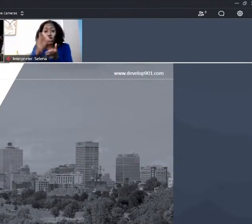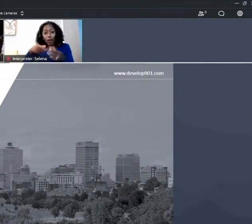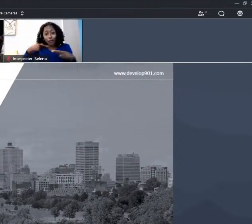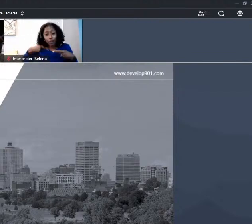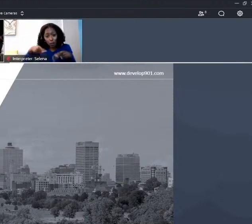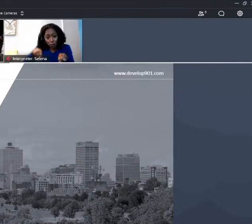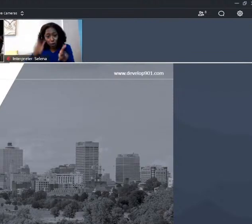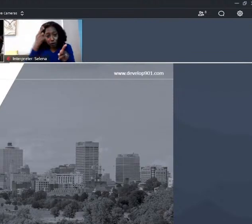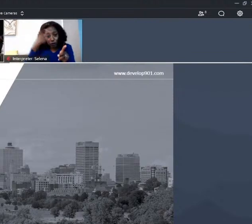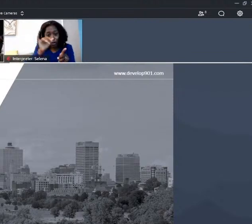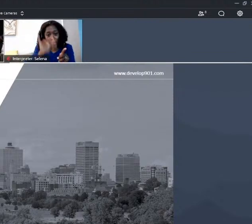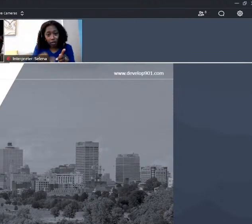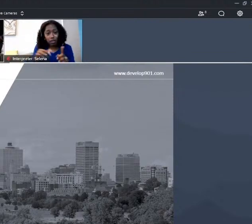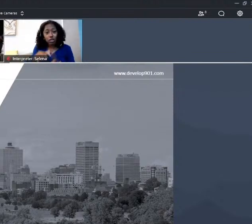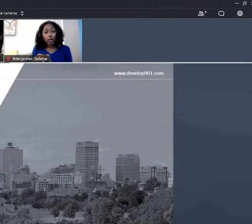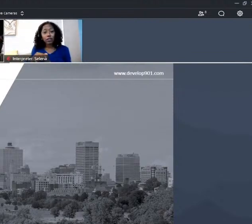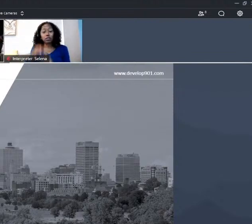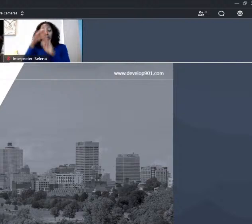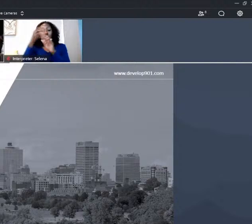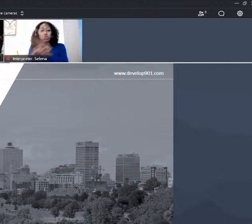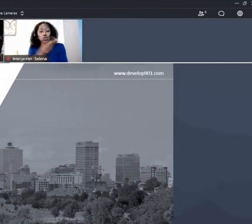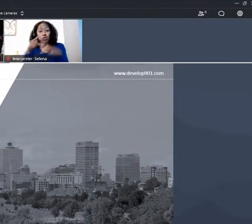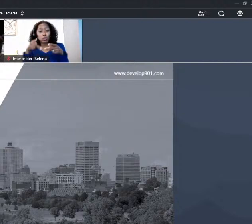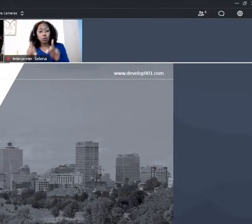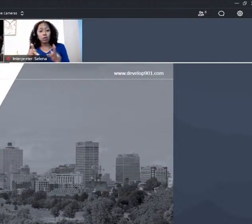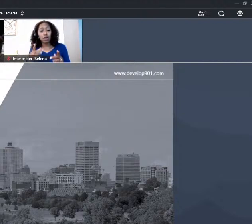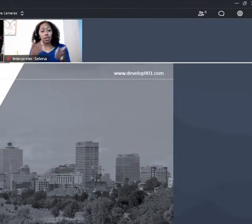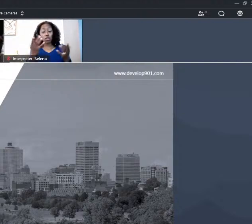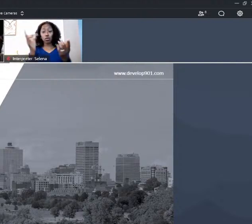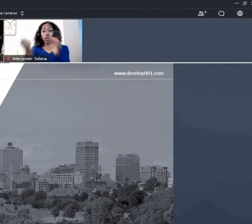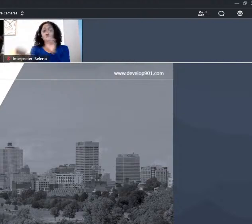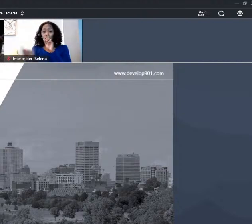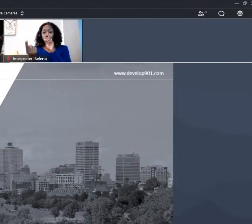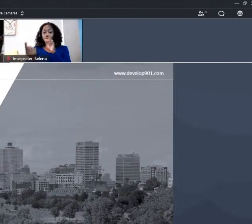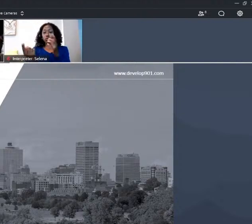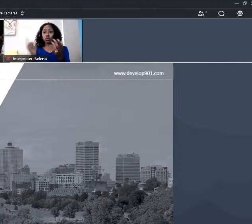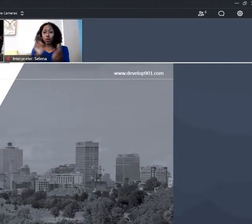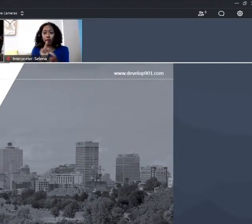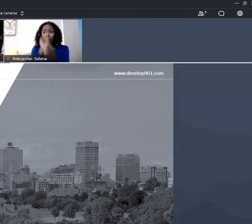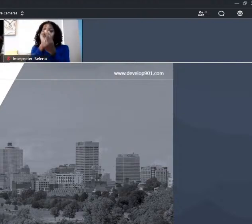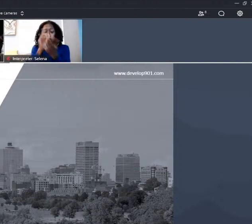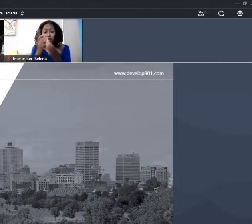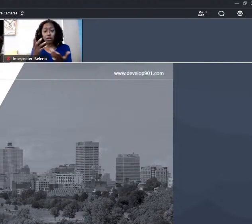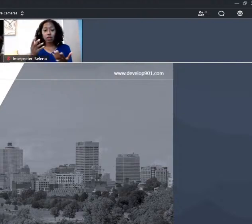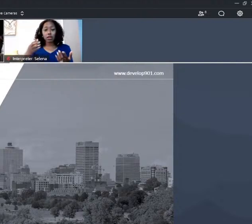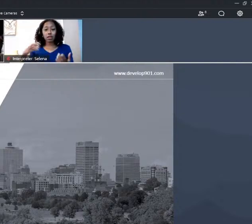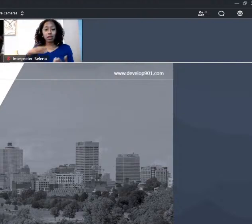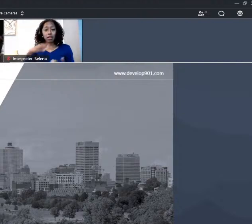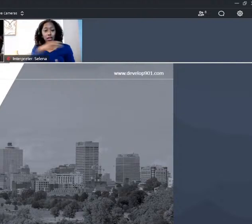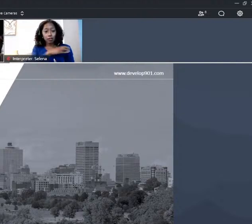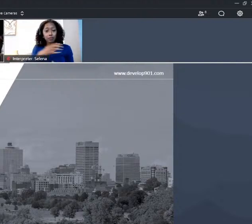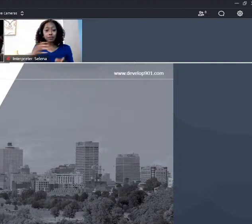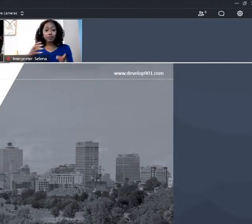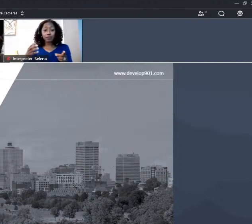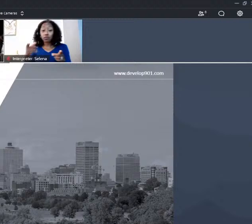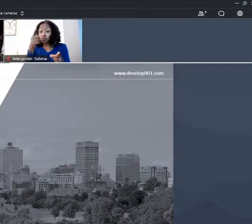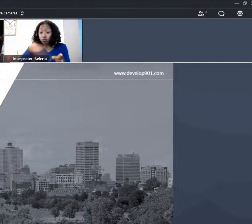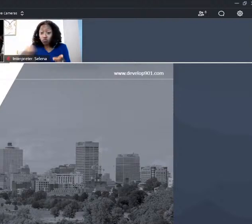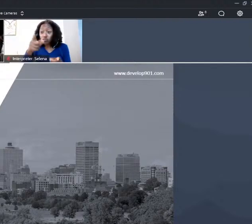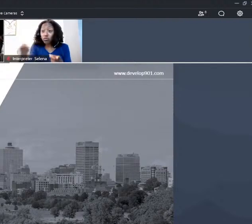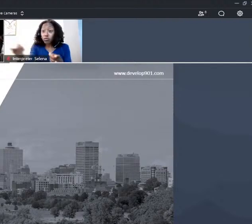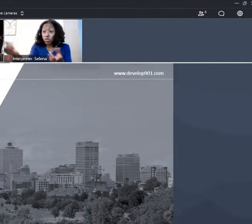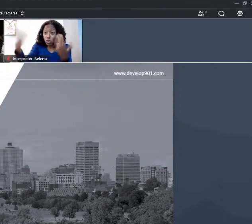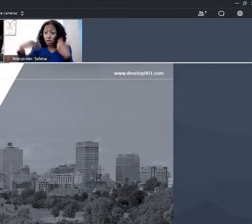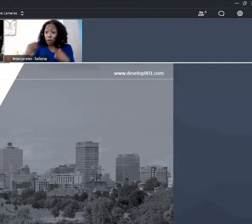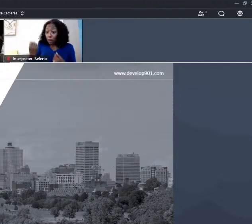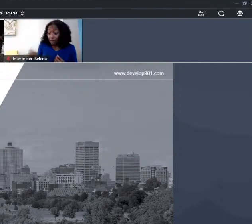before a special use permit. You have to come before the council. And I would ask the council to listen to the voice of the people. You all could have come Saturday and you would have heard